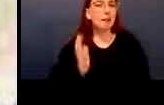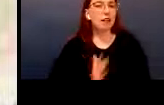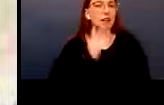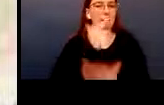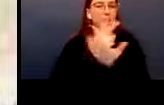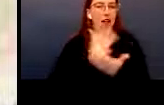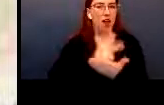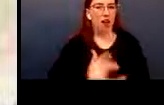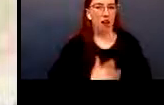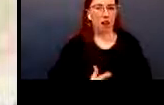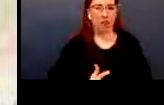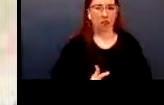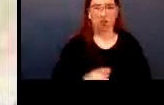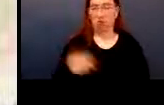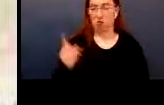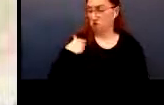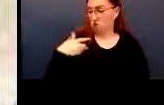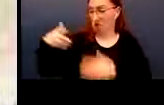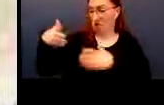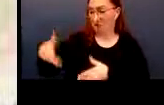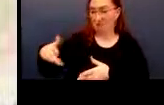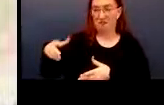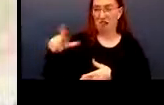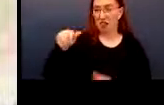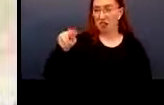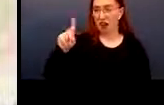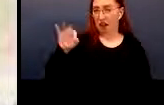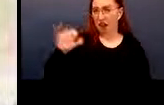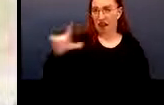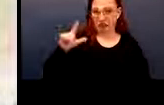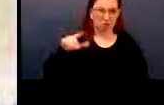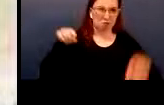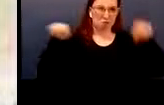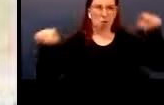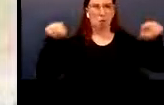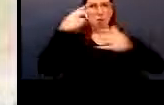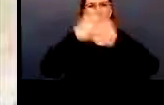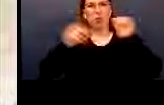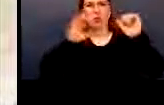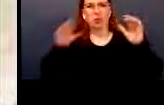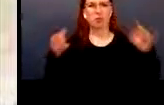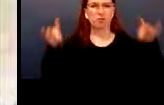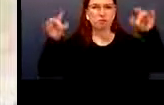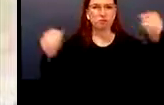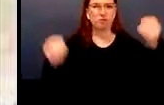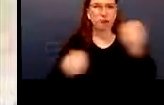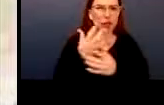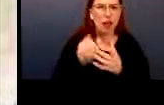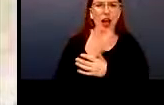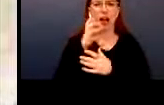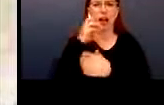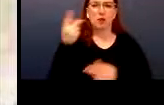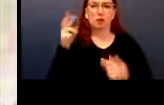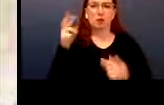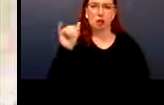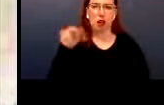of the landfill area, the bulk of it, on both sides is vegetated with restored prairie and